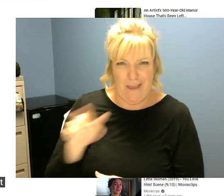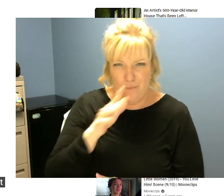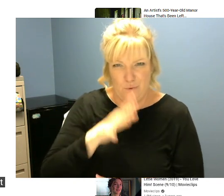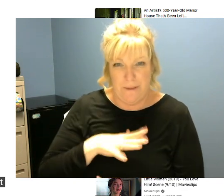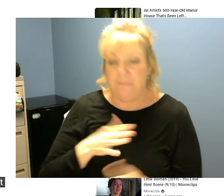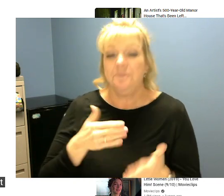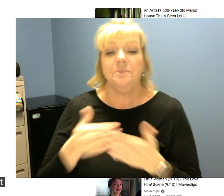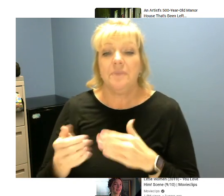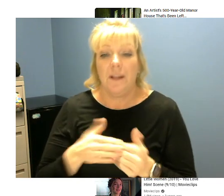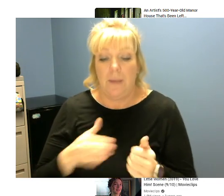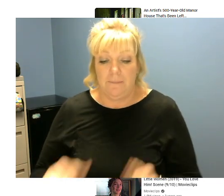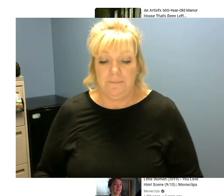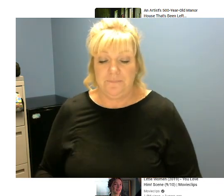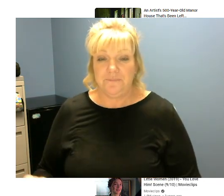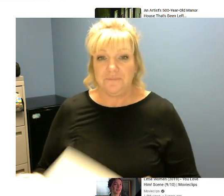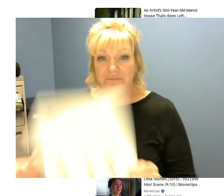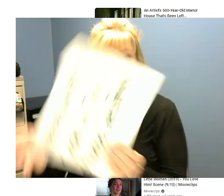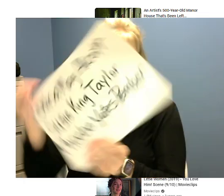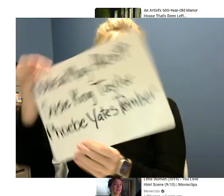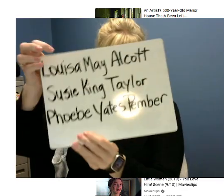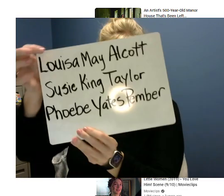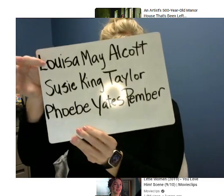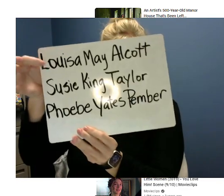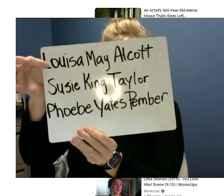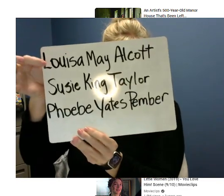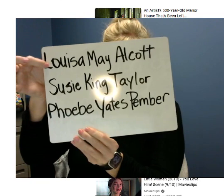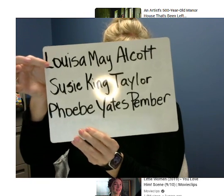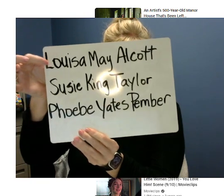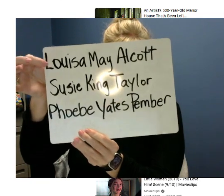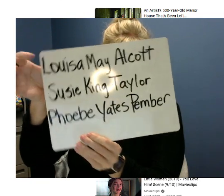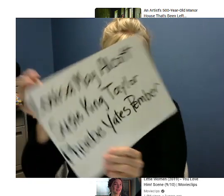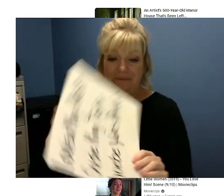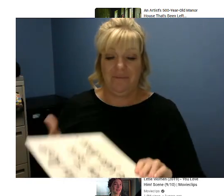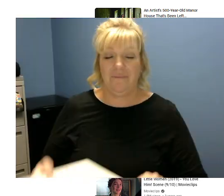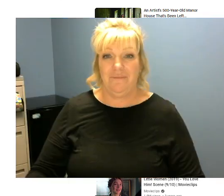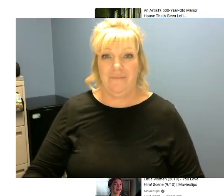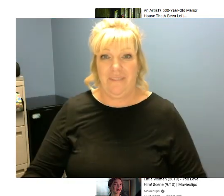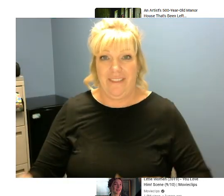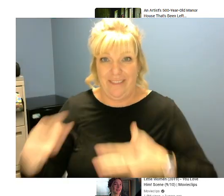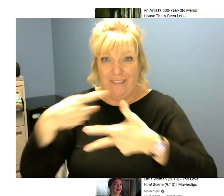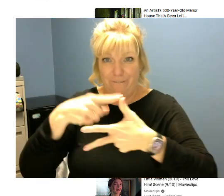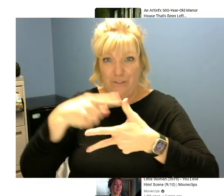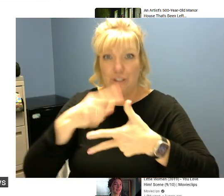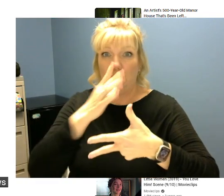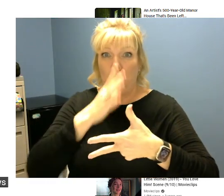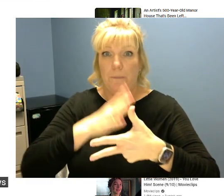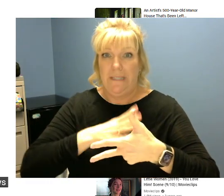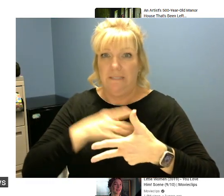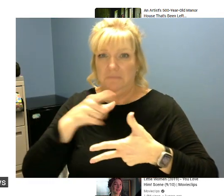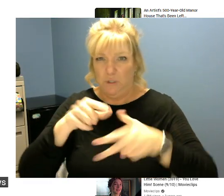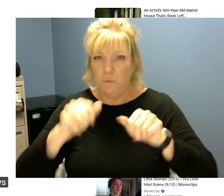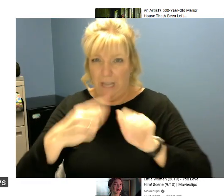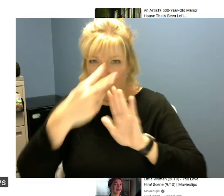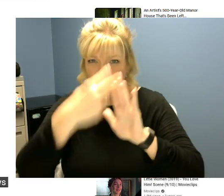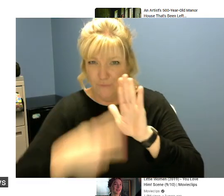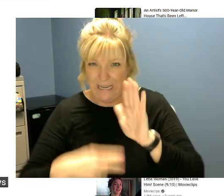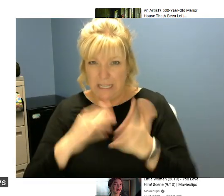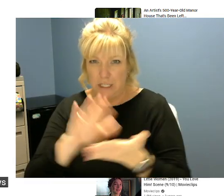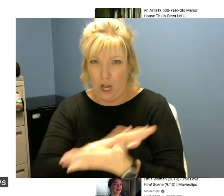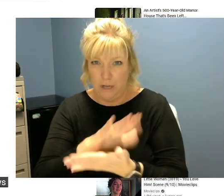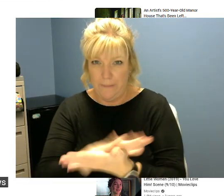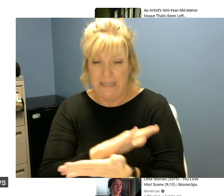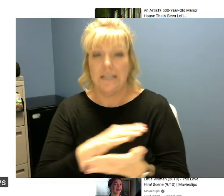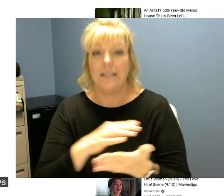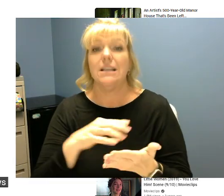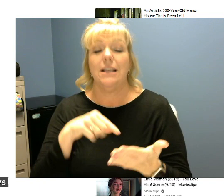So Louise May Alcott is one of these women, and you've got her document on your outline. She just meets the age requirement. She says